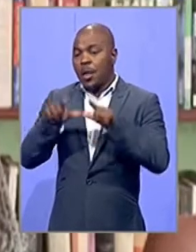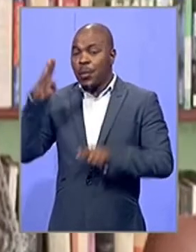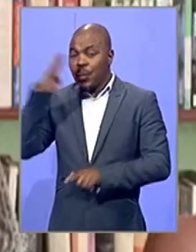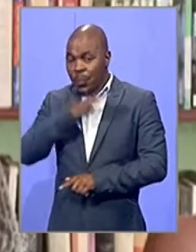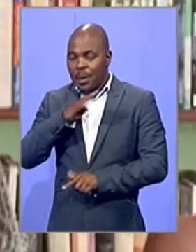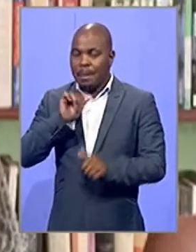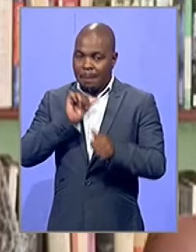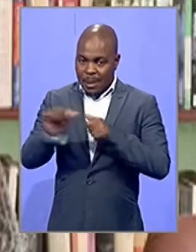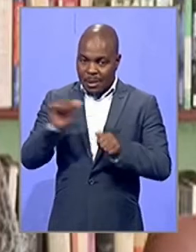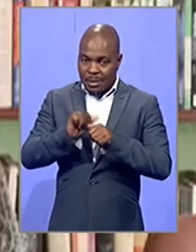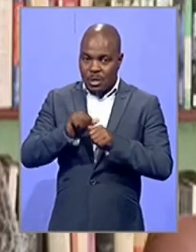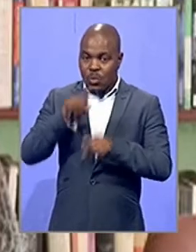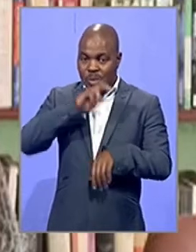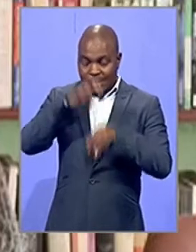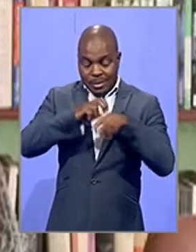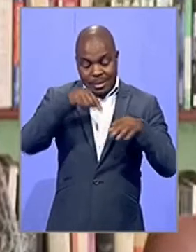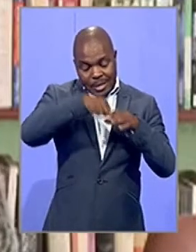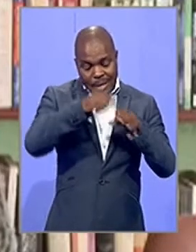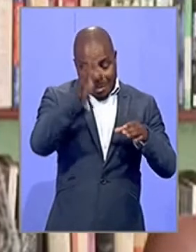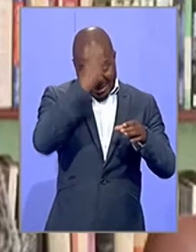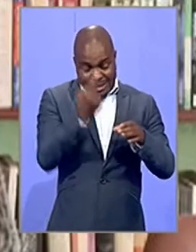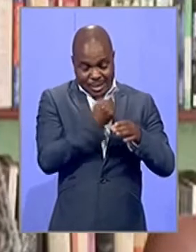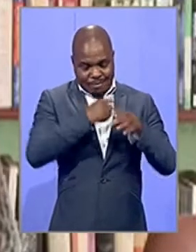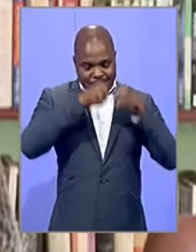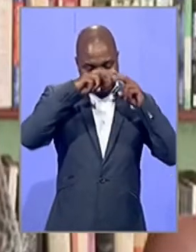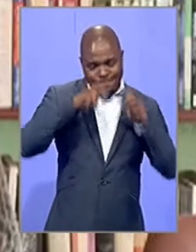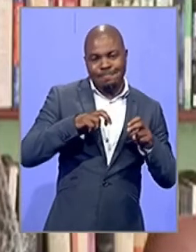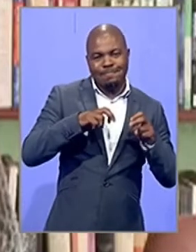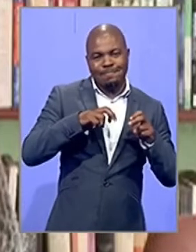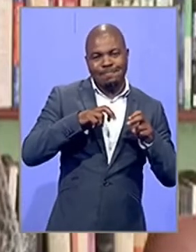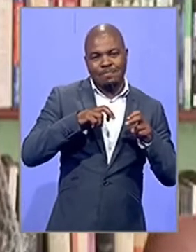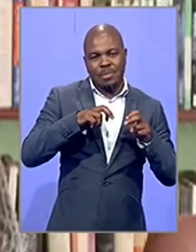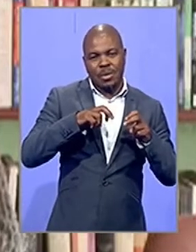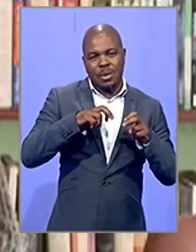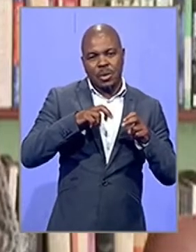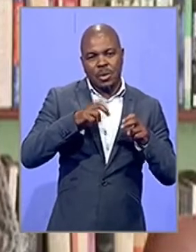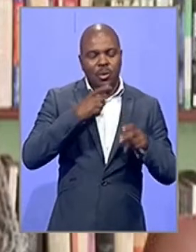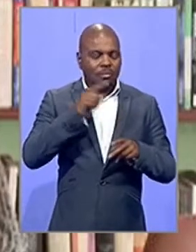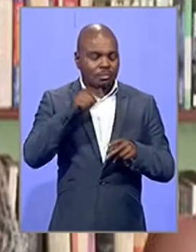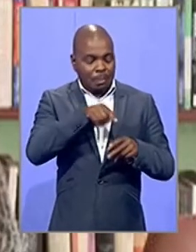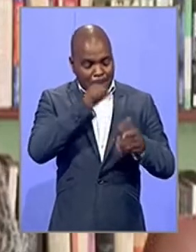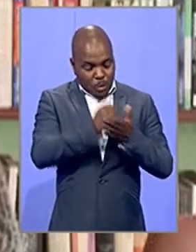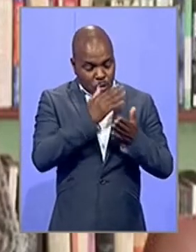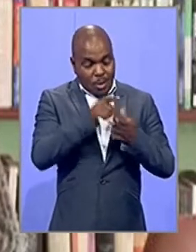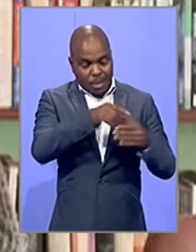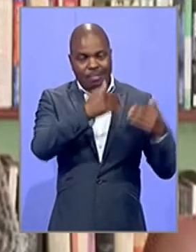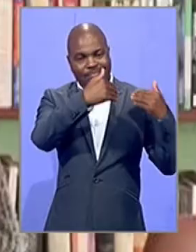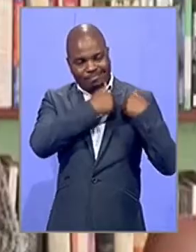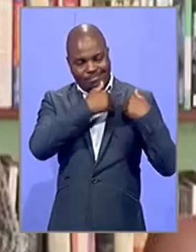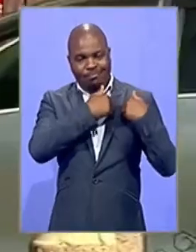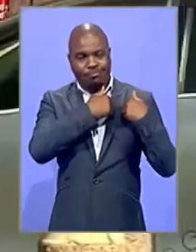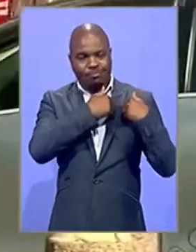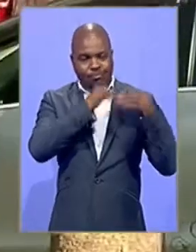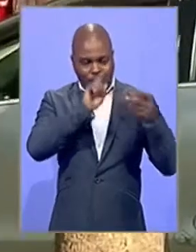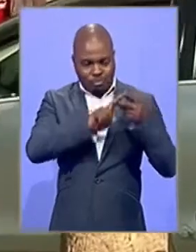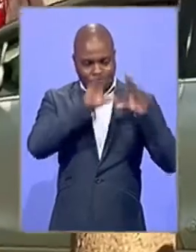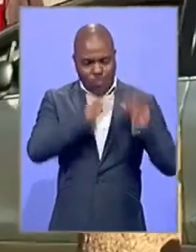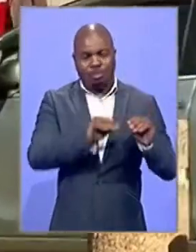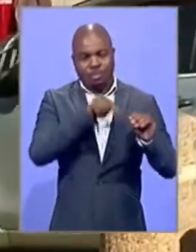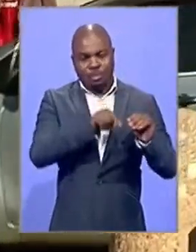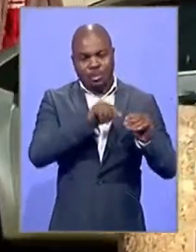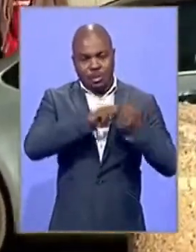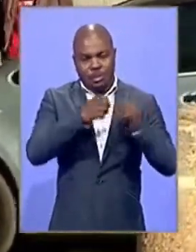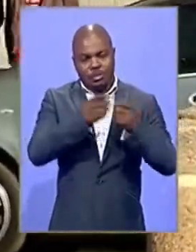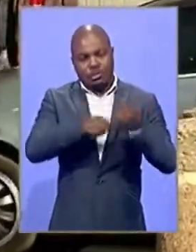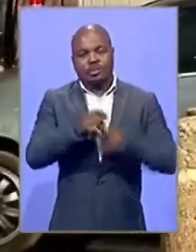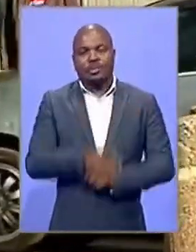the investigation into police selling guns to gangsters, finding accountability and putting a stop to that. Baagi